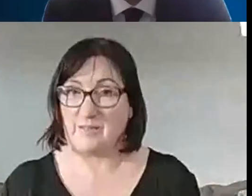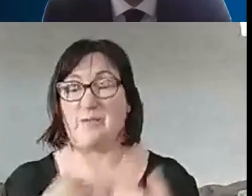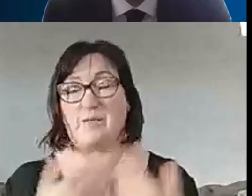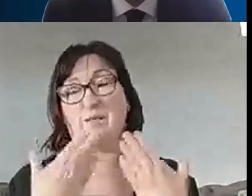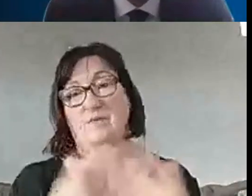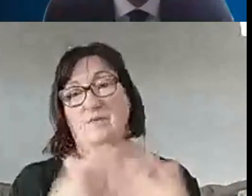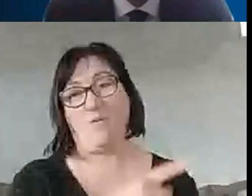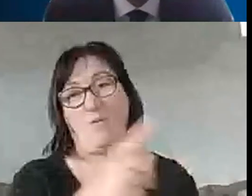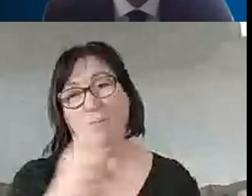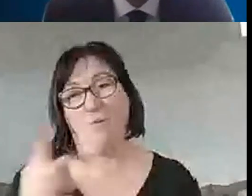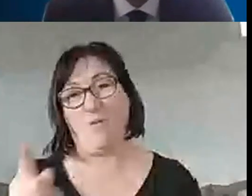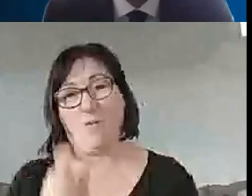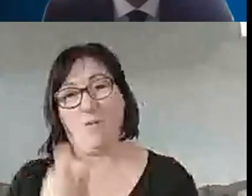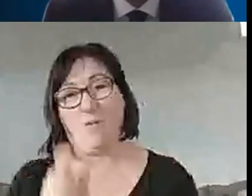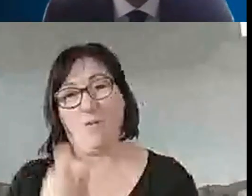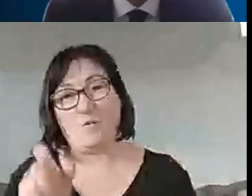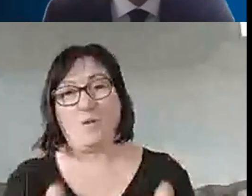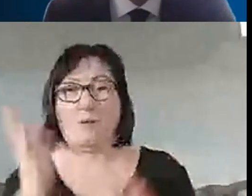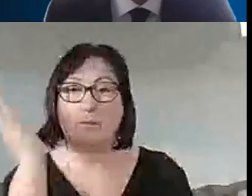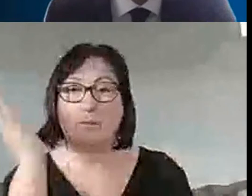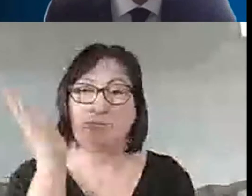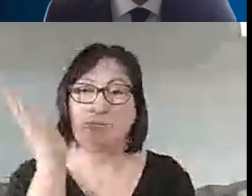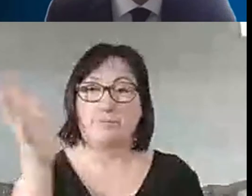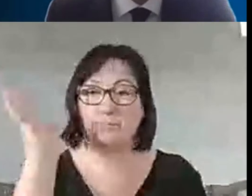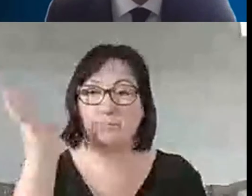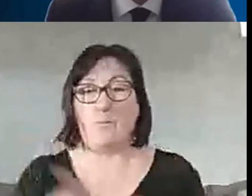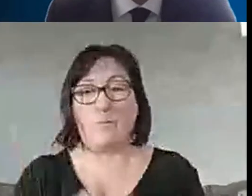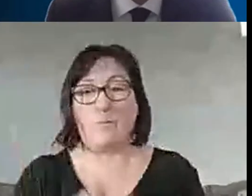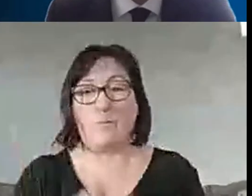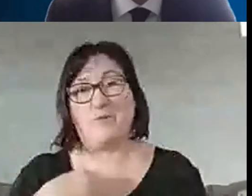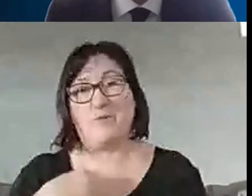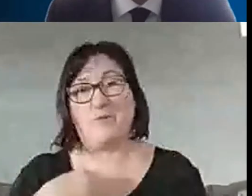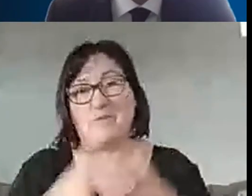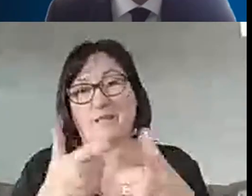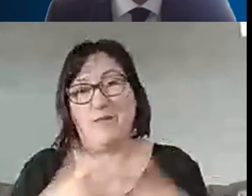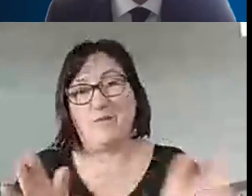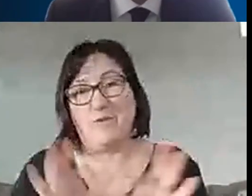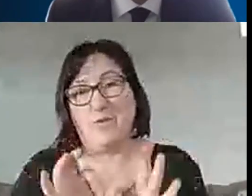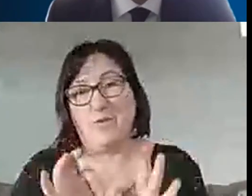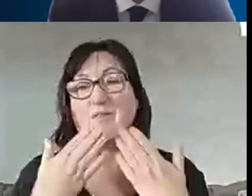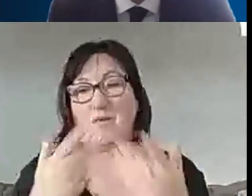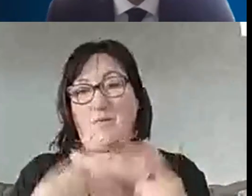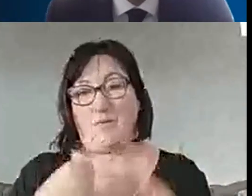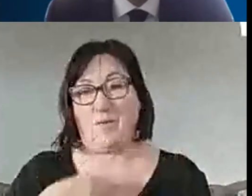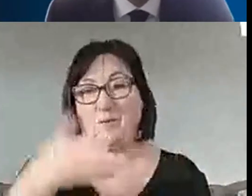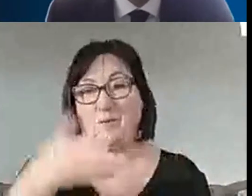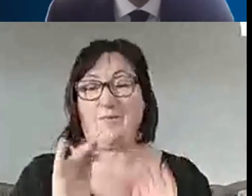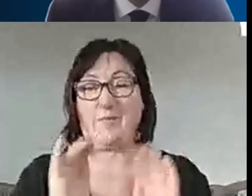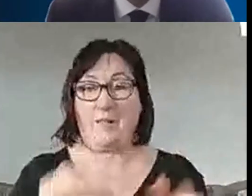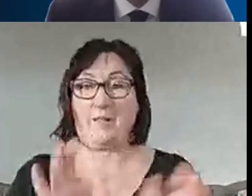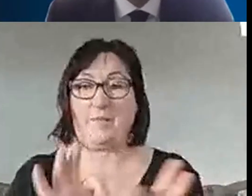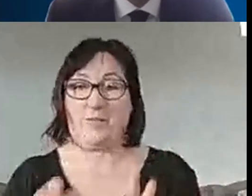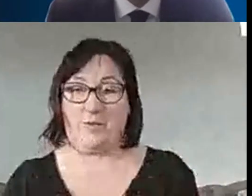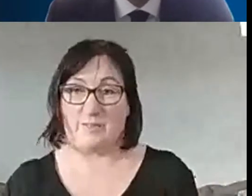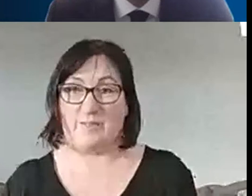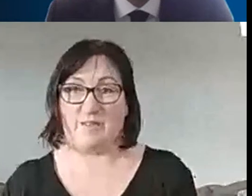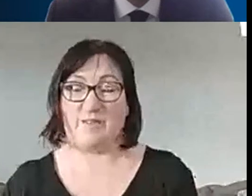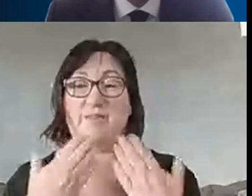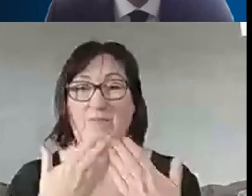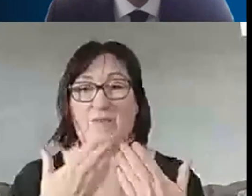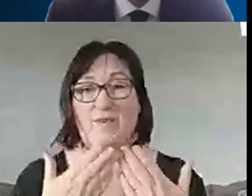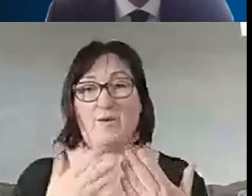fantastically. And to our sign language interpreters, thank you for being here today. So thank you all for attending the webinar.